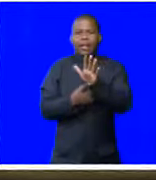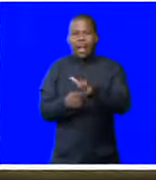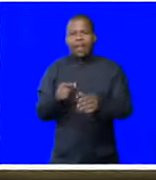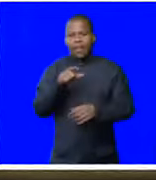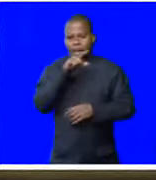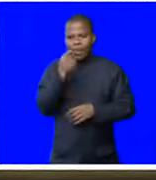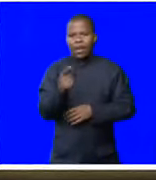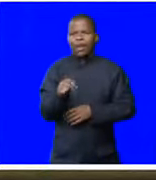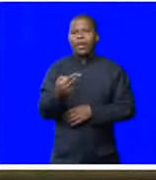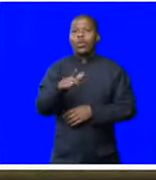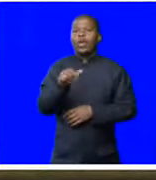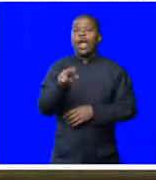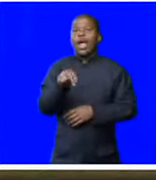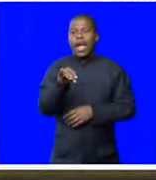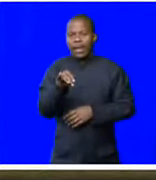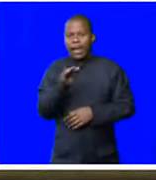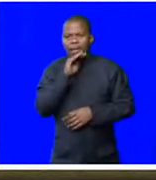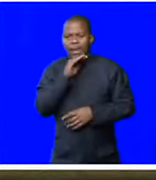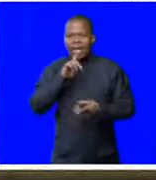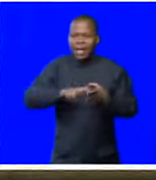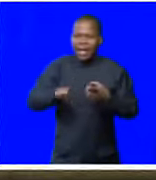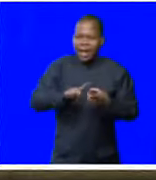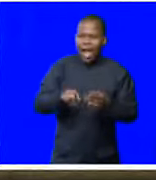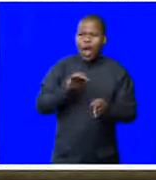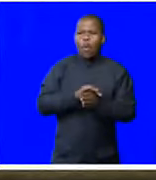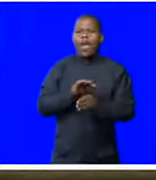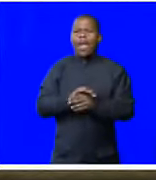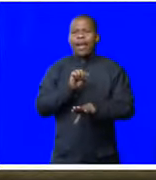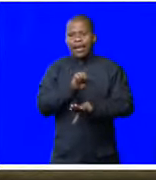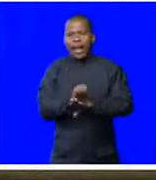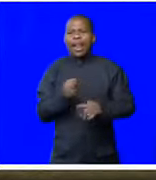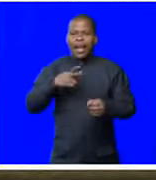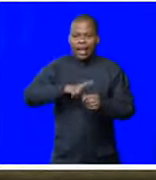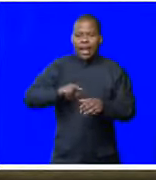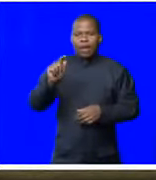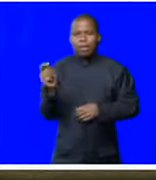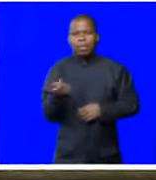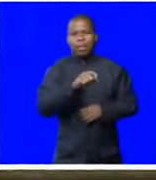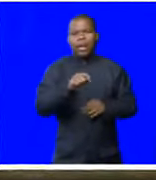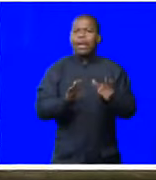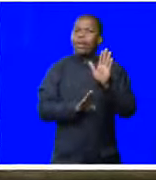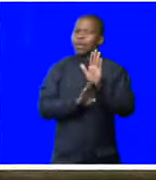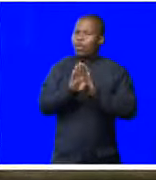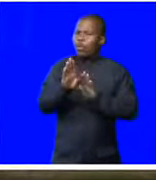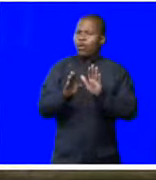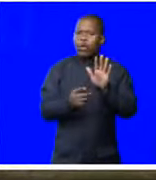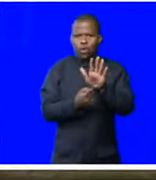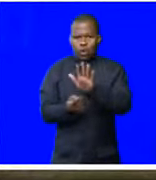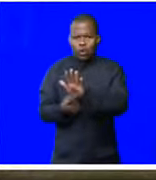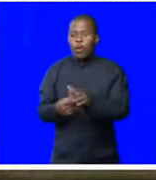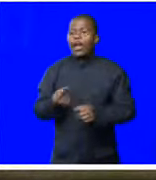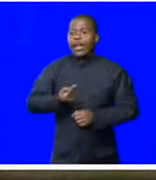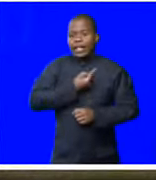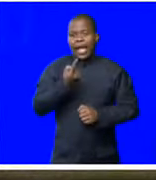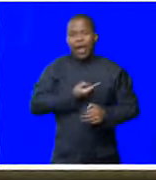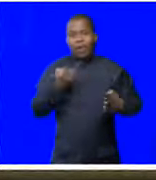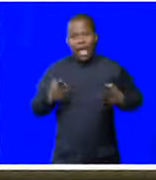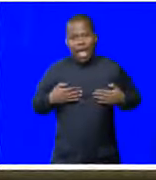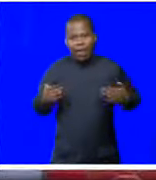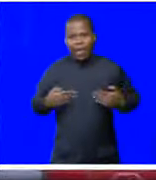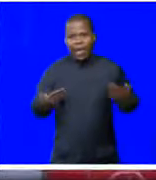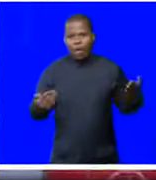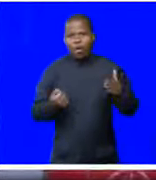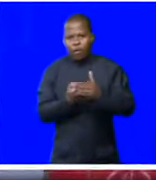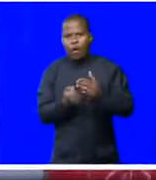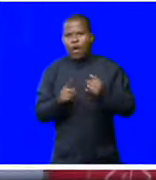actually amazing. He's an amazing player. It means the sport is growing itself. Yeah, so yeah, I'm happy for my sport and for the